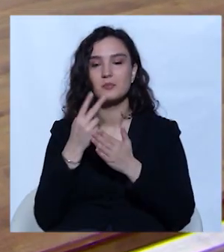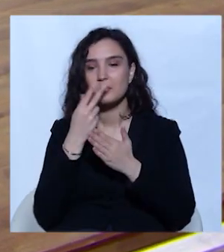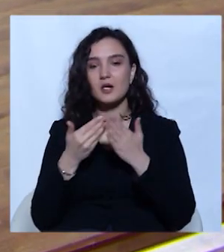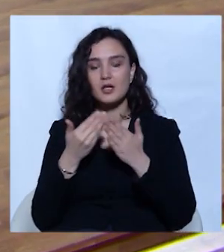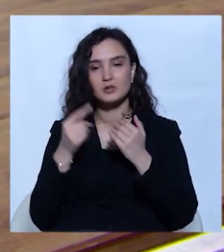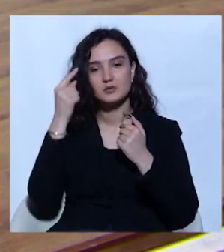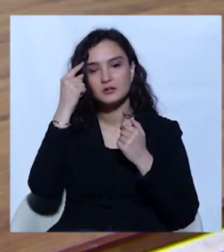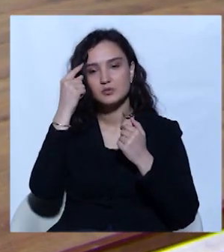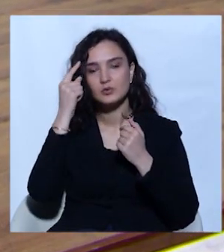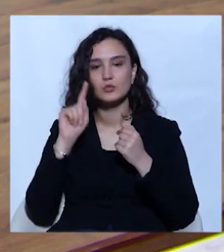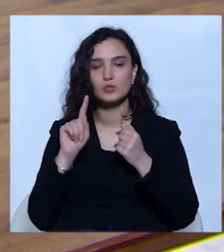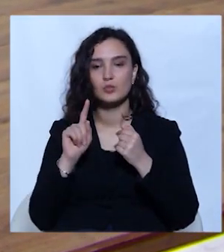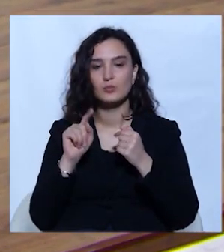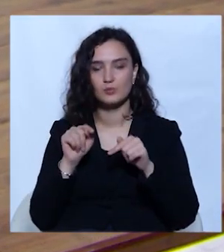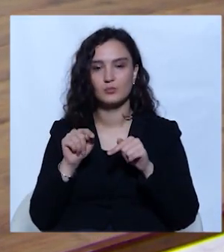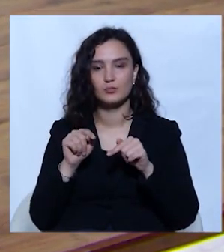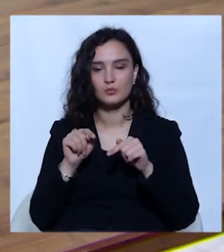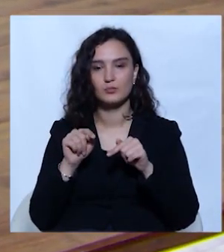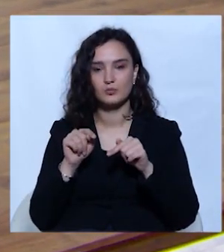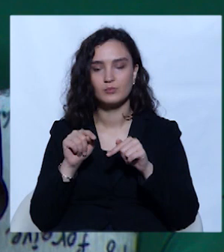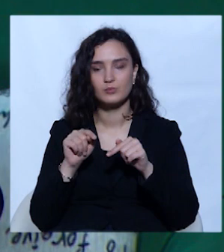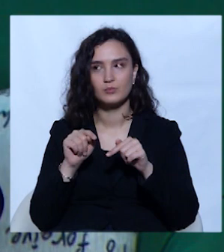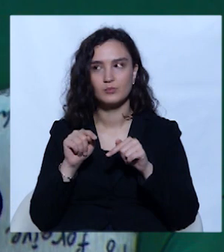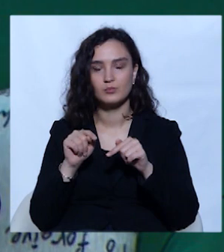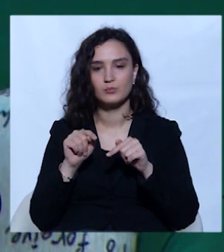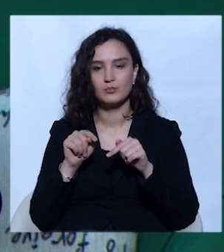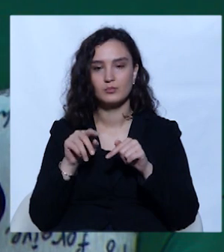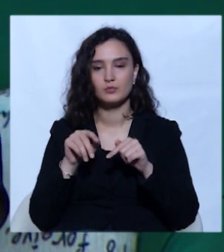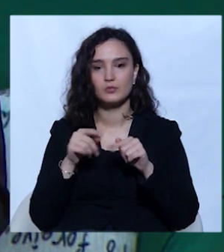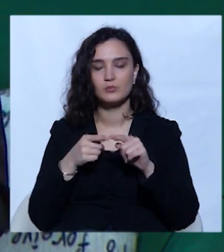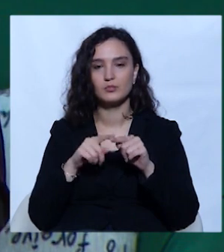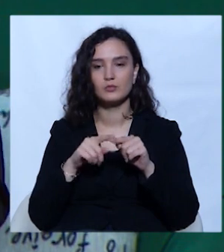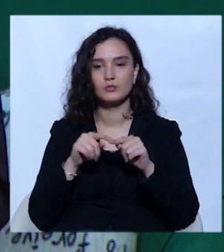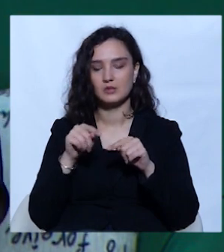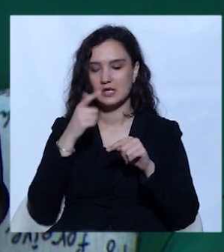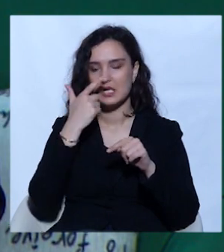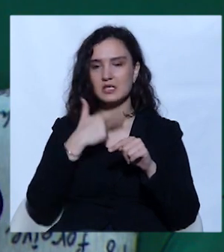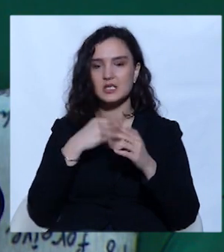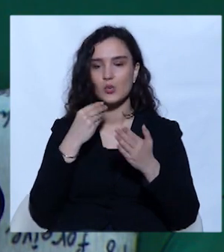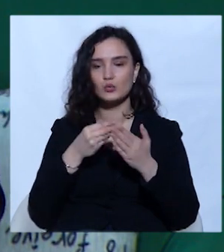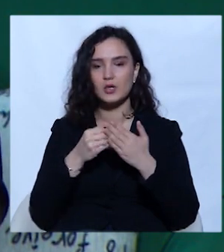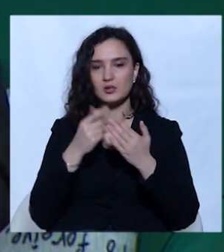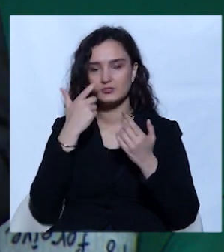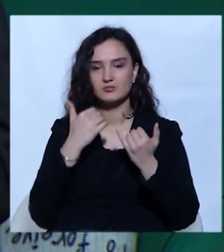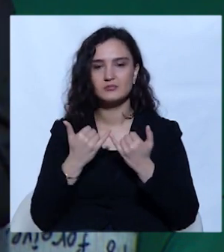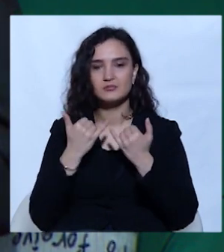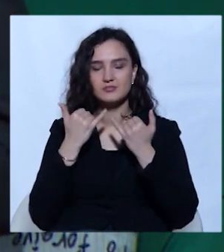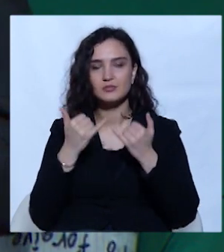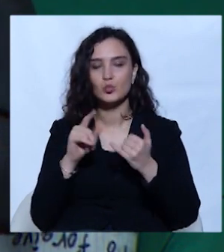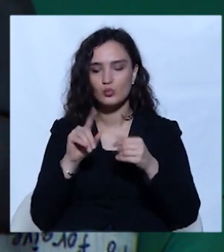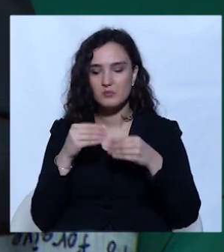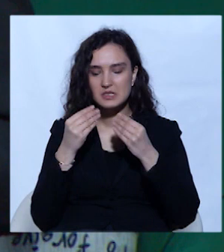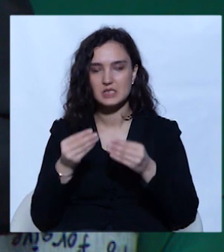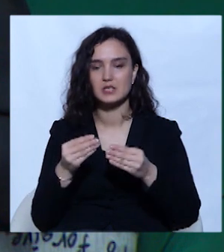the sacrifice that has to be committed by Olivia. And the sacrifice she has to commit is she has to give